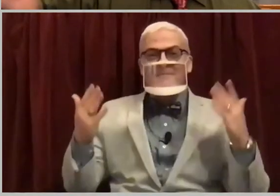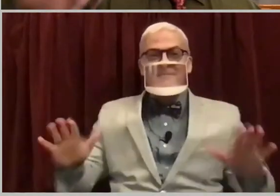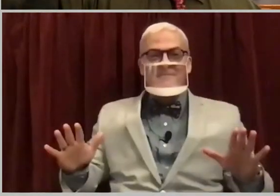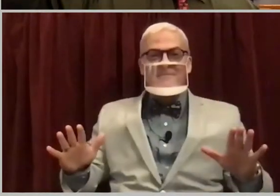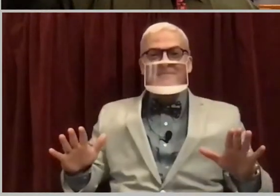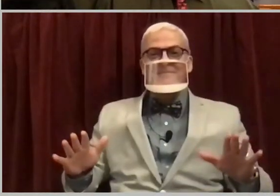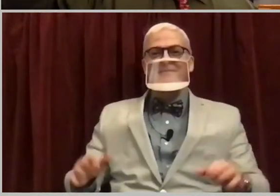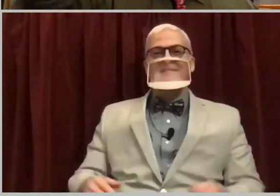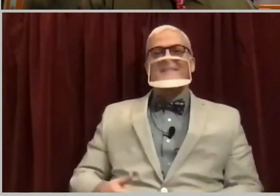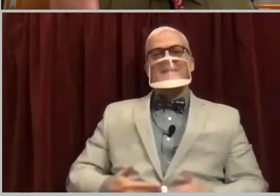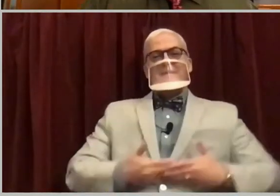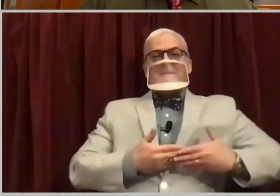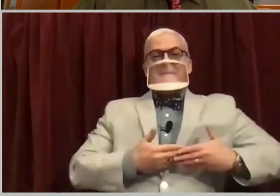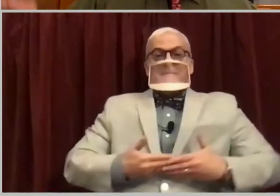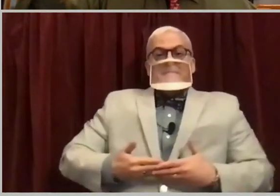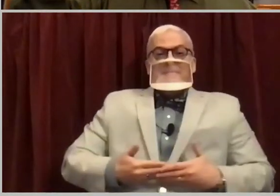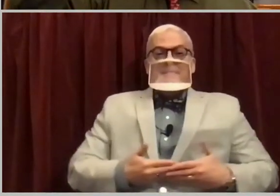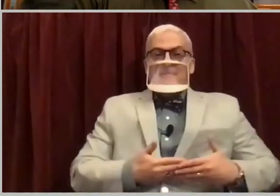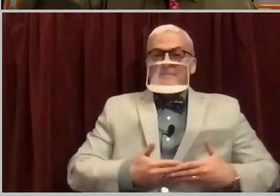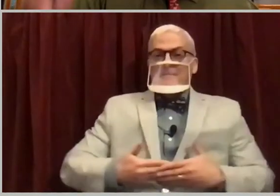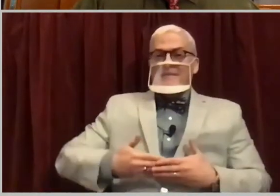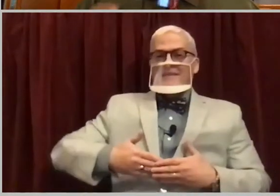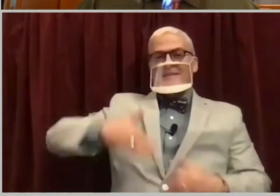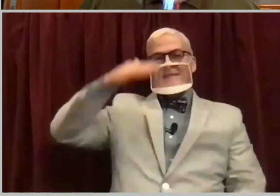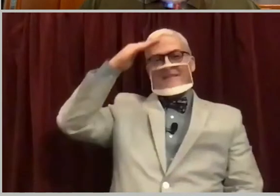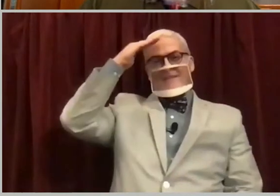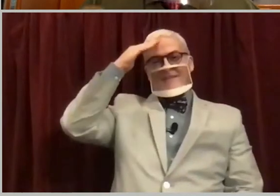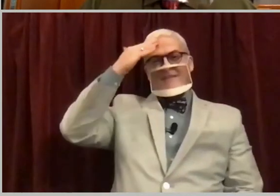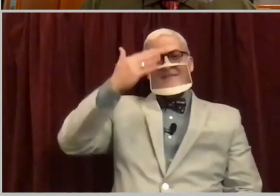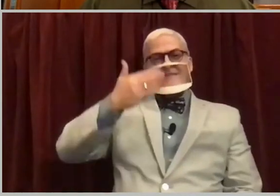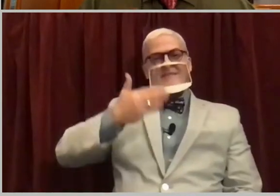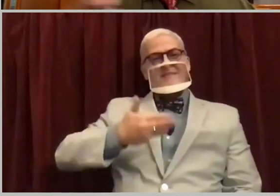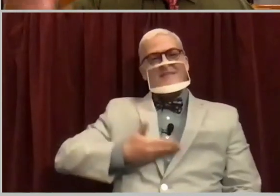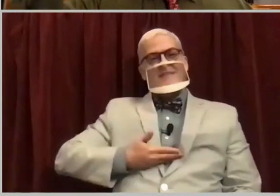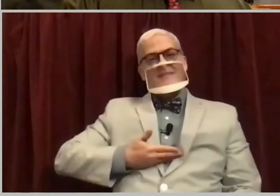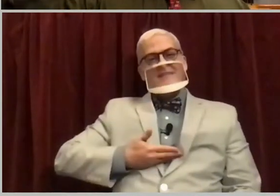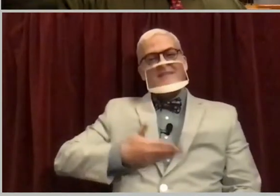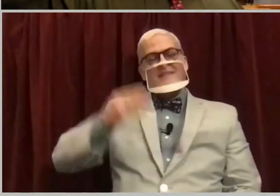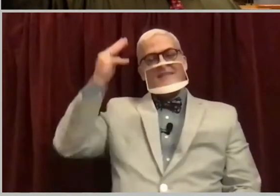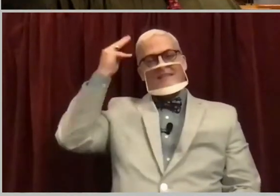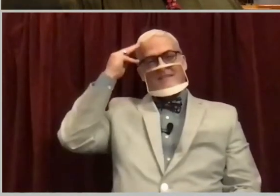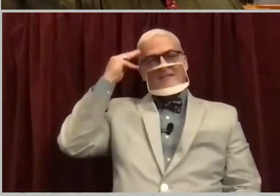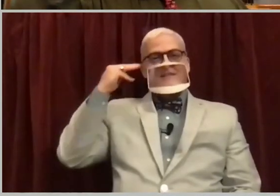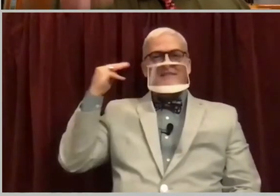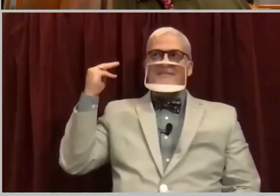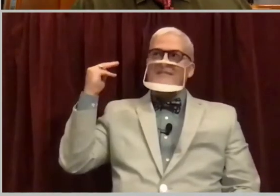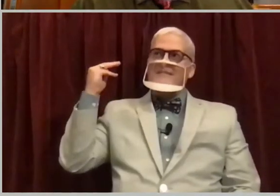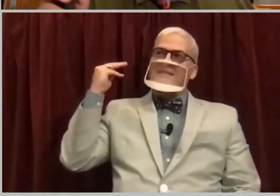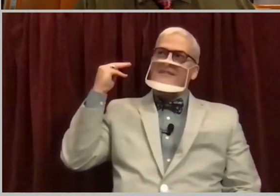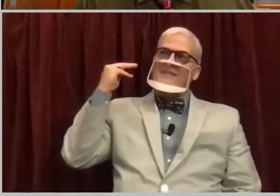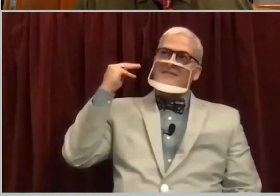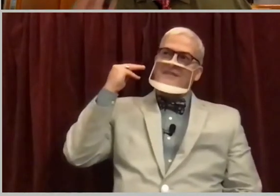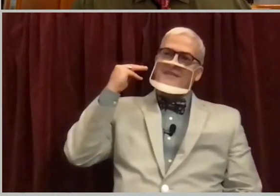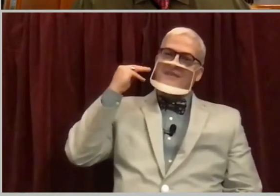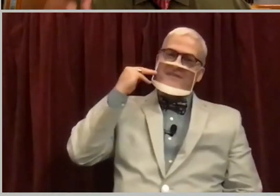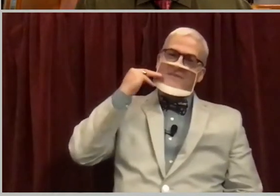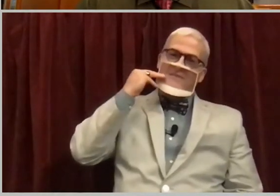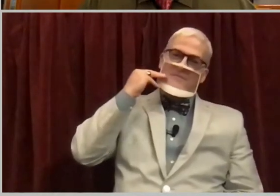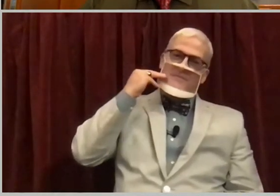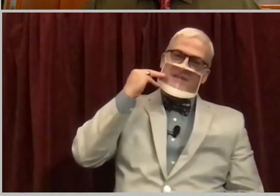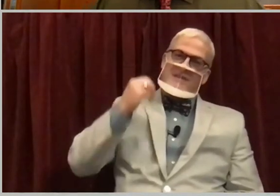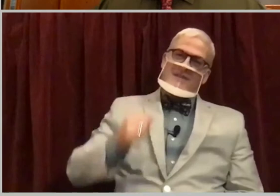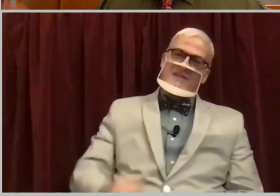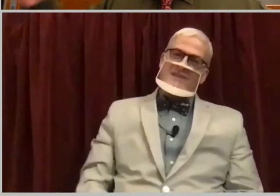Joy, joy, for Christ is born, the babe, the Son